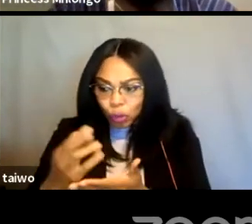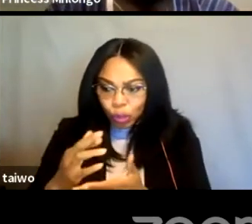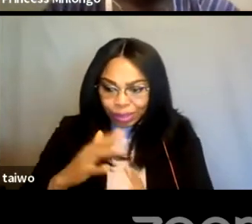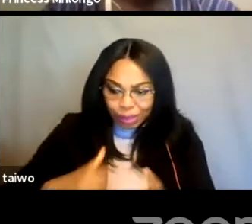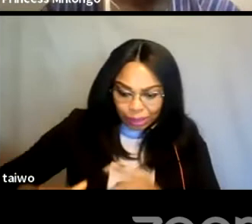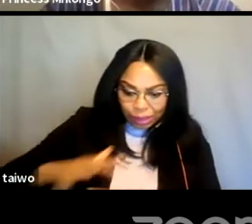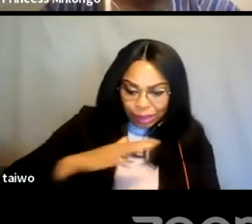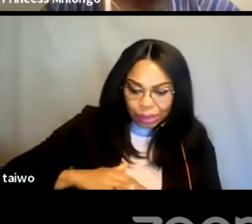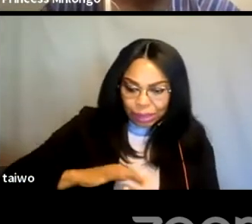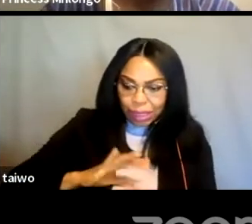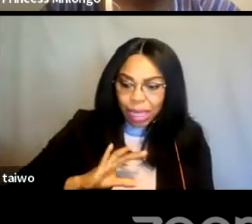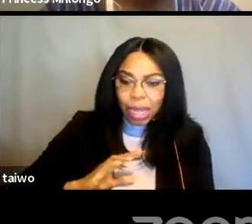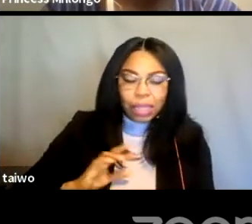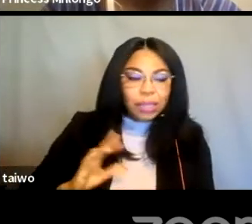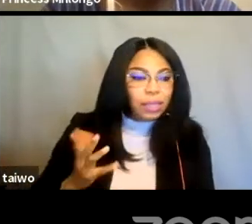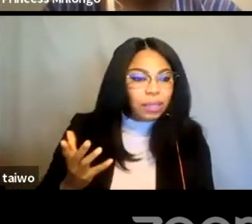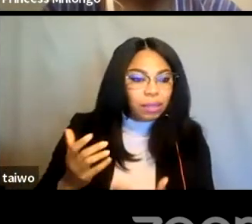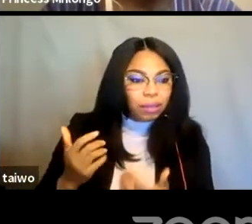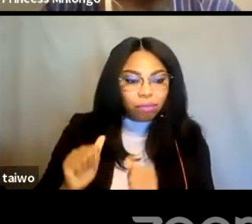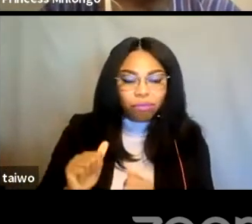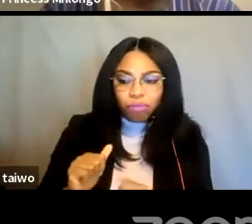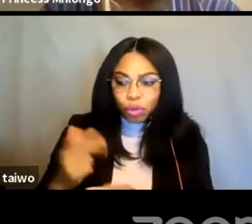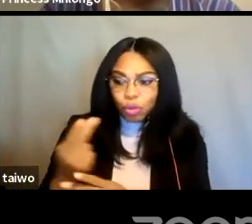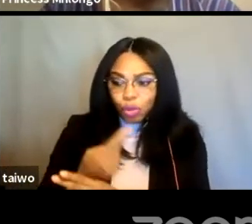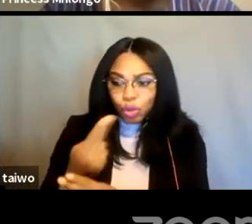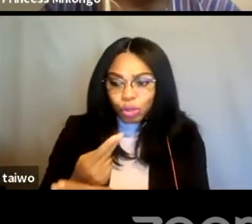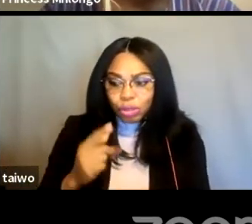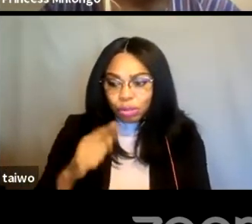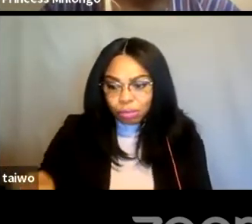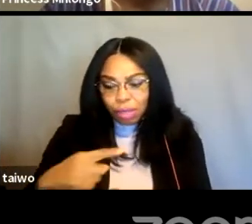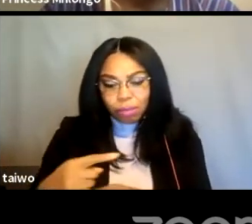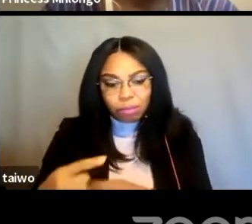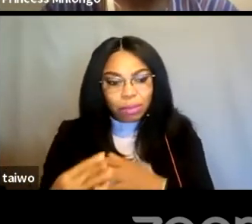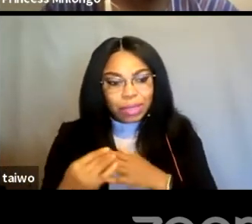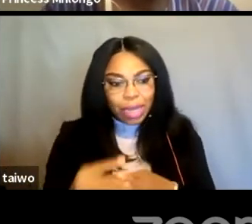and tapping into that for those that can guide you through that process.